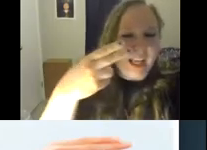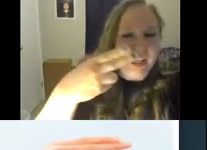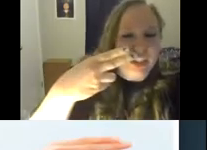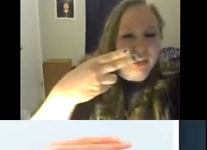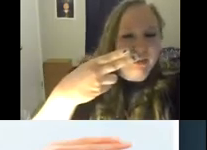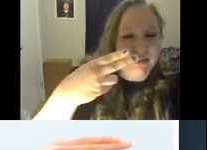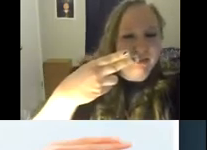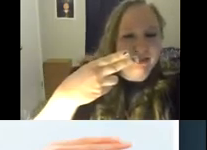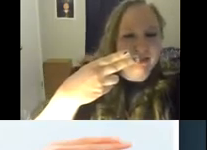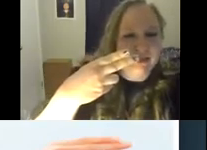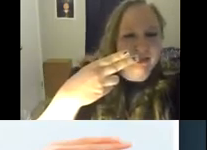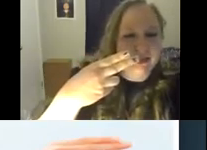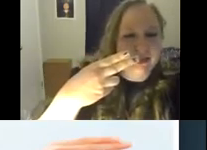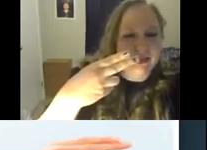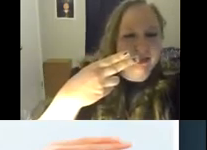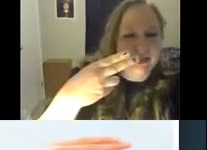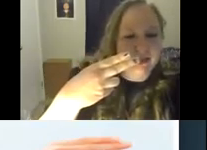H.